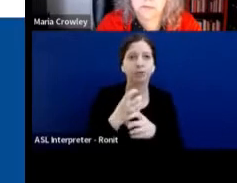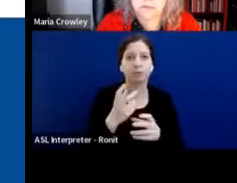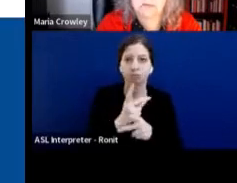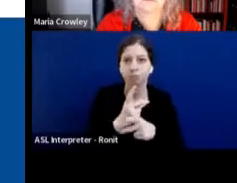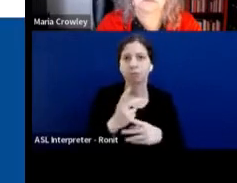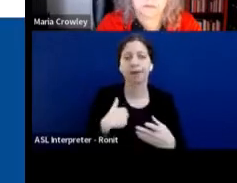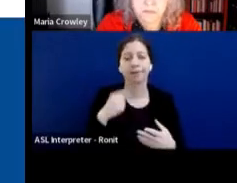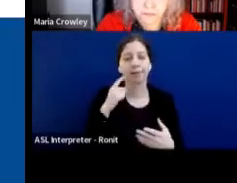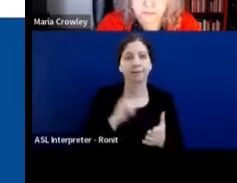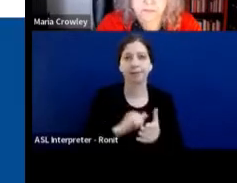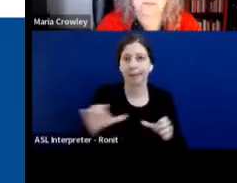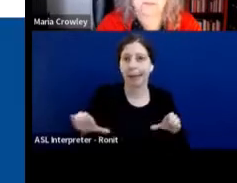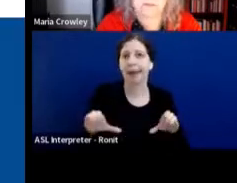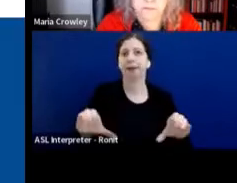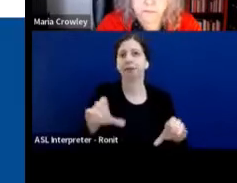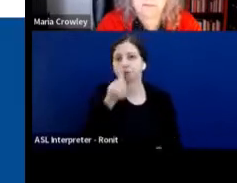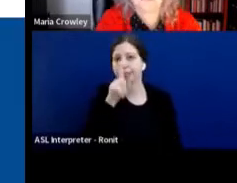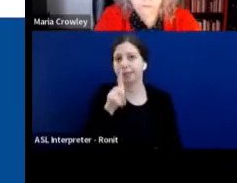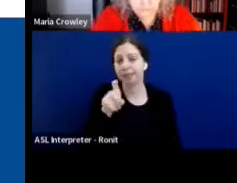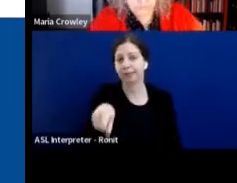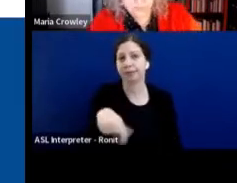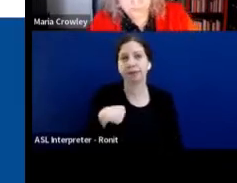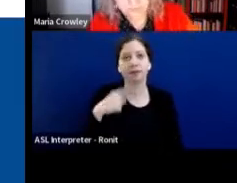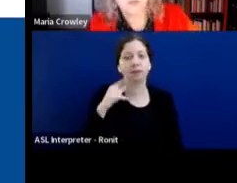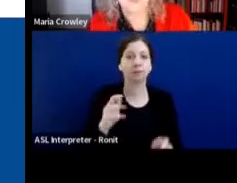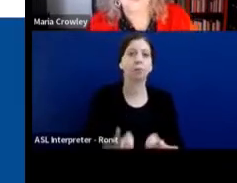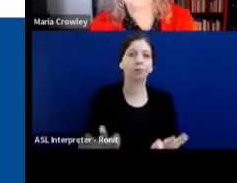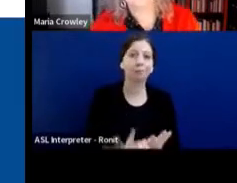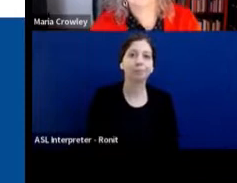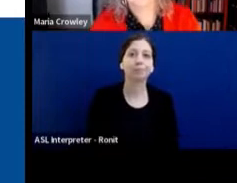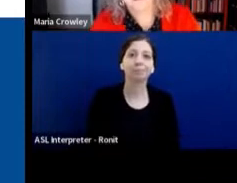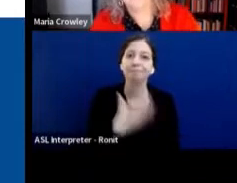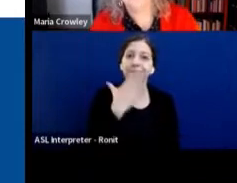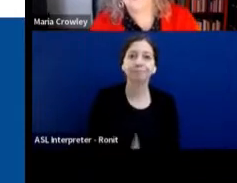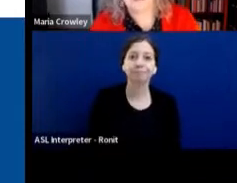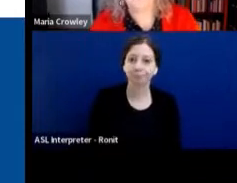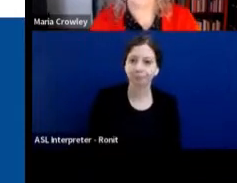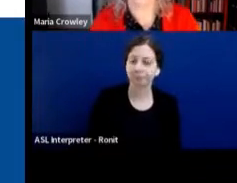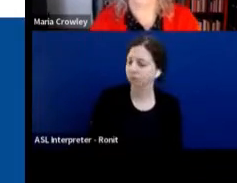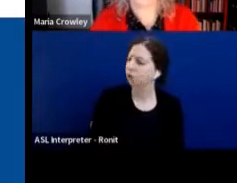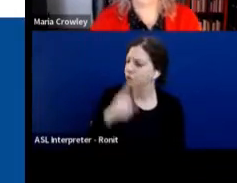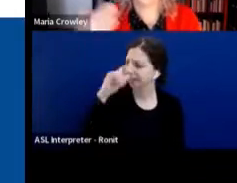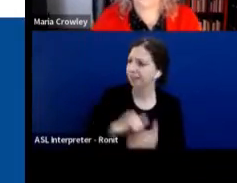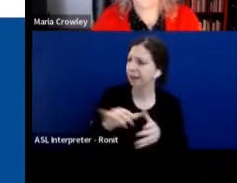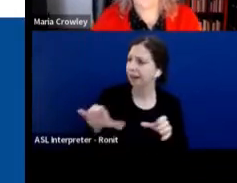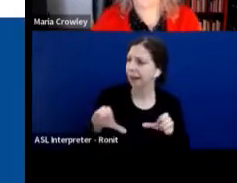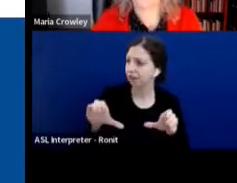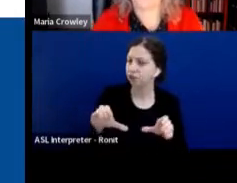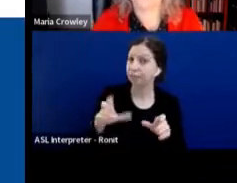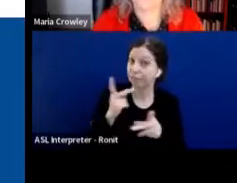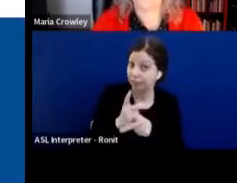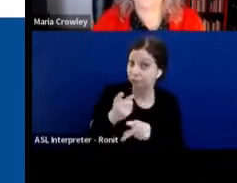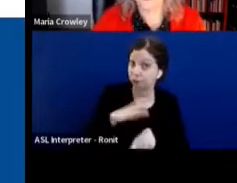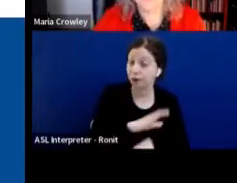thing, that's the action that we really need. And I think that's important. Thank you. You think that action is what keeps you on that